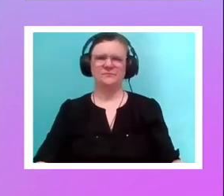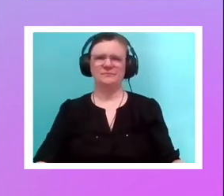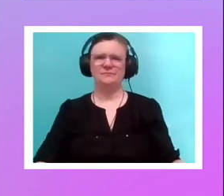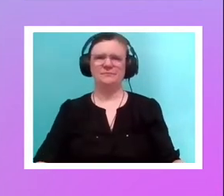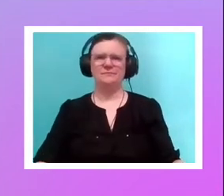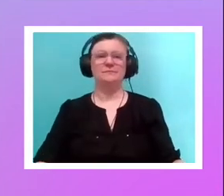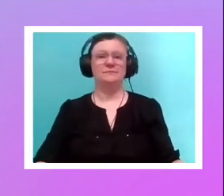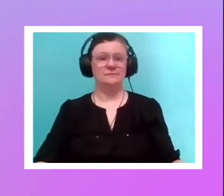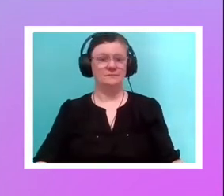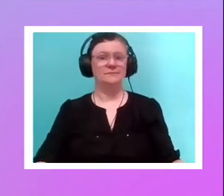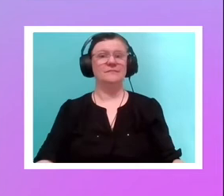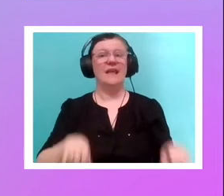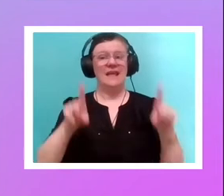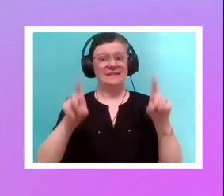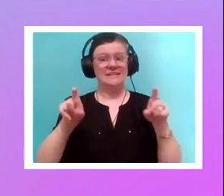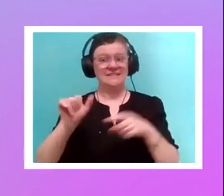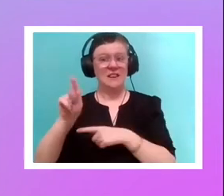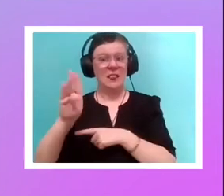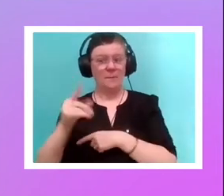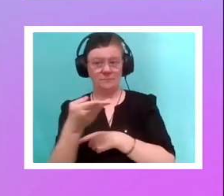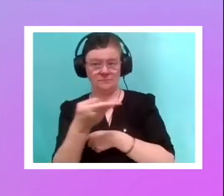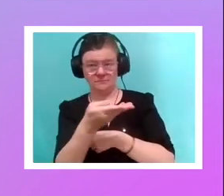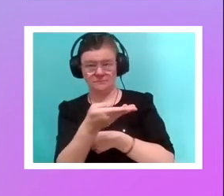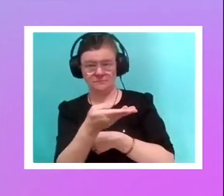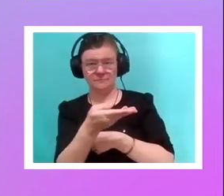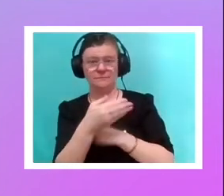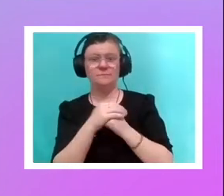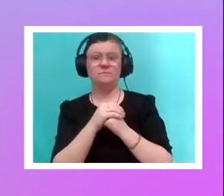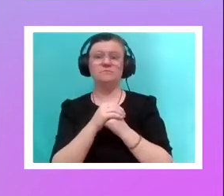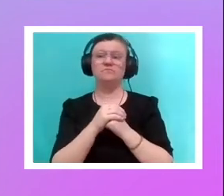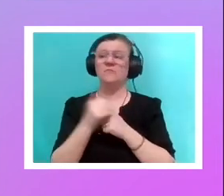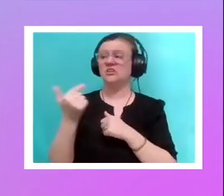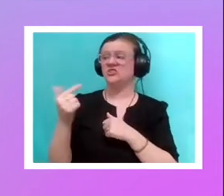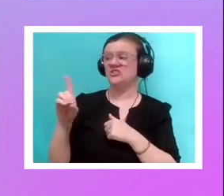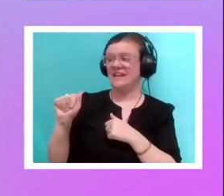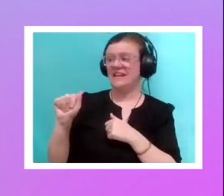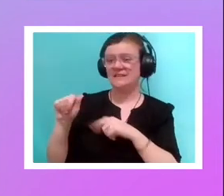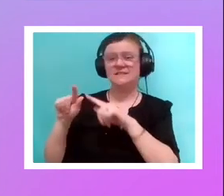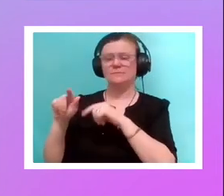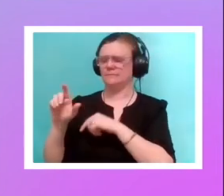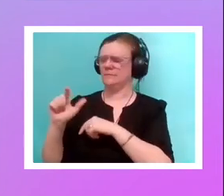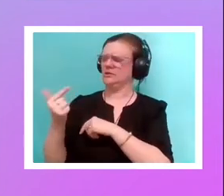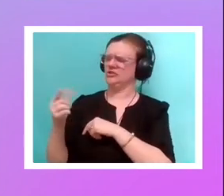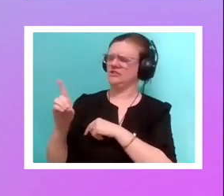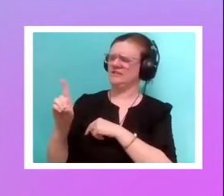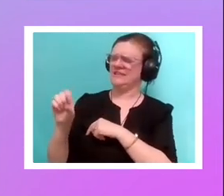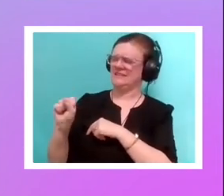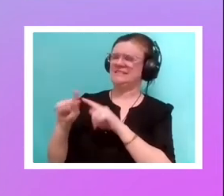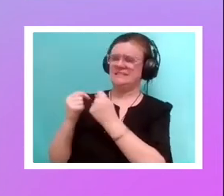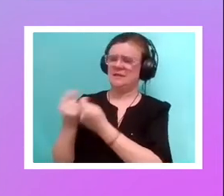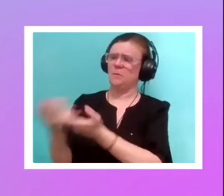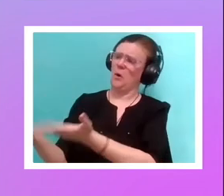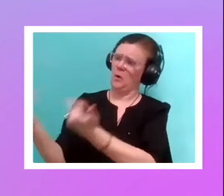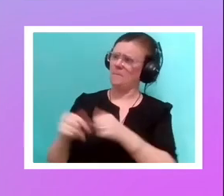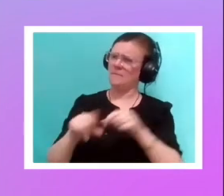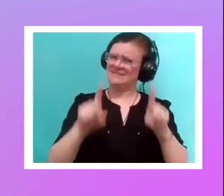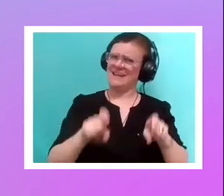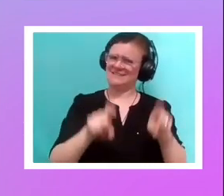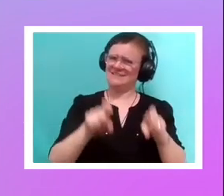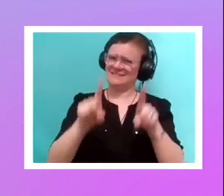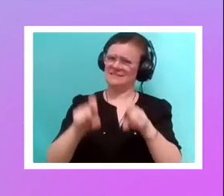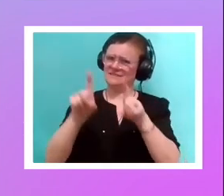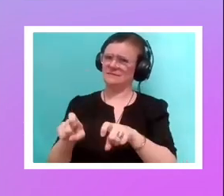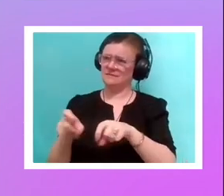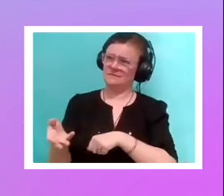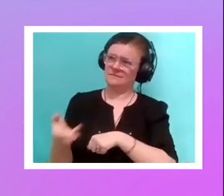We also set up a testing lab to allow teams from GDS internally to test using assistive technologies and other